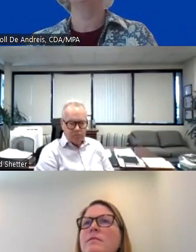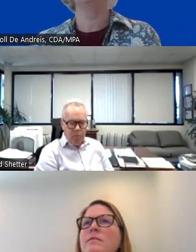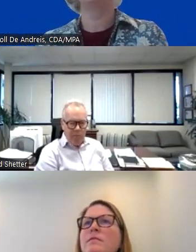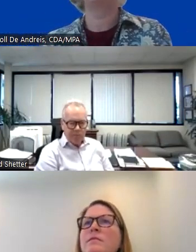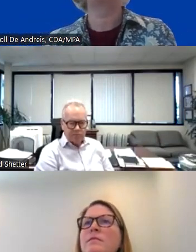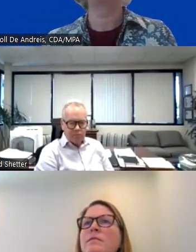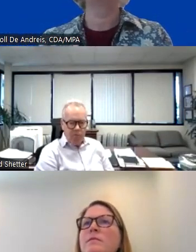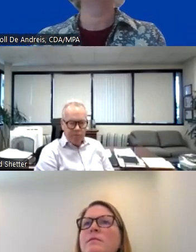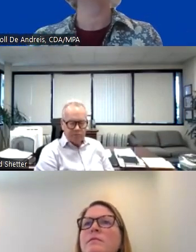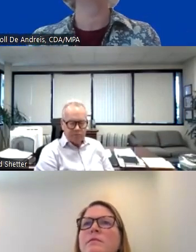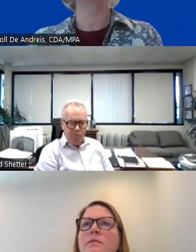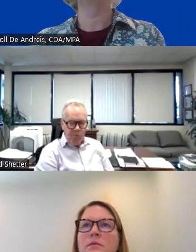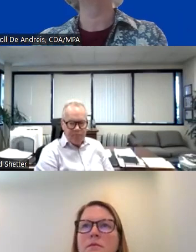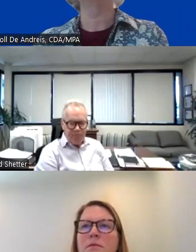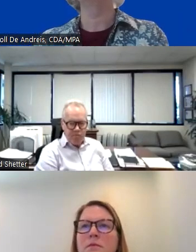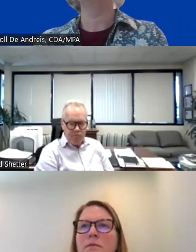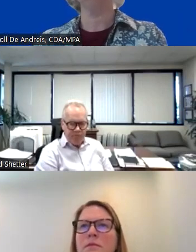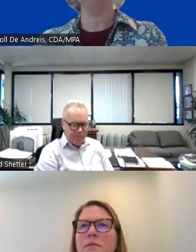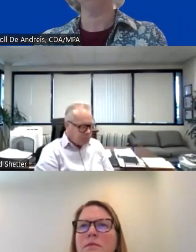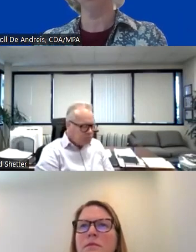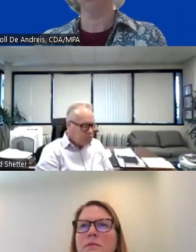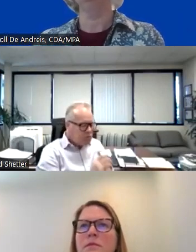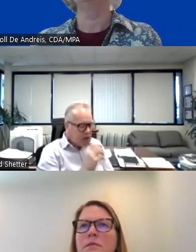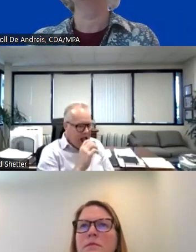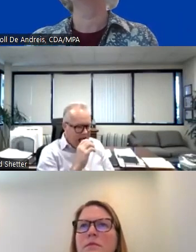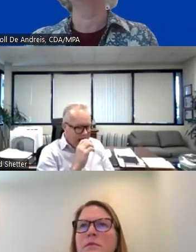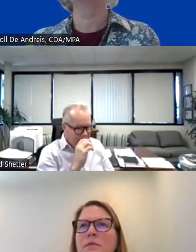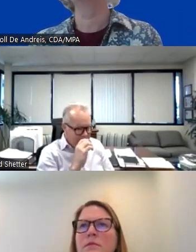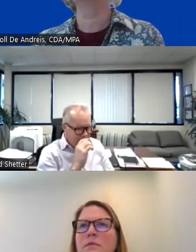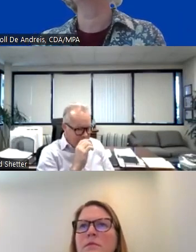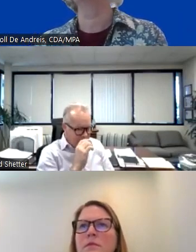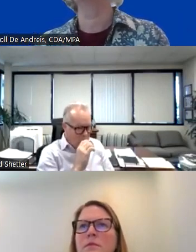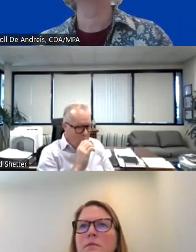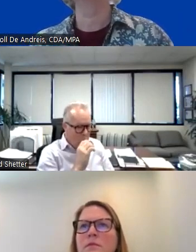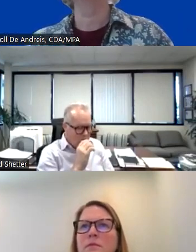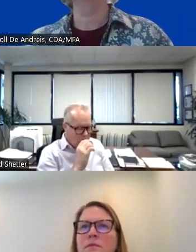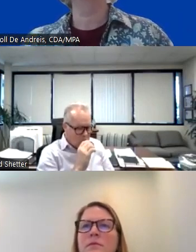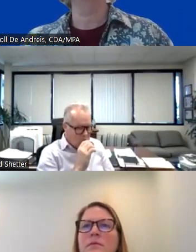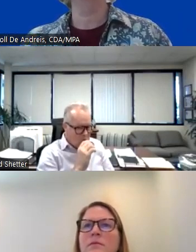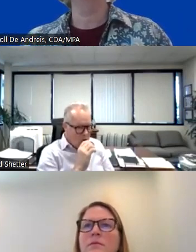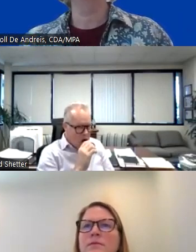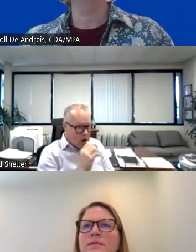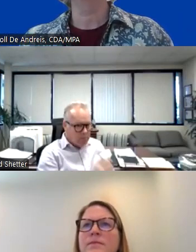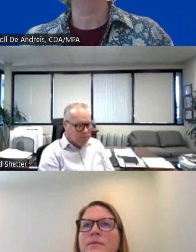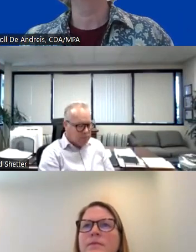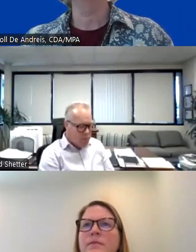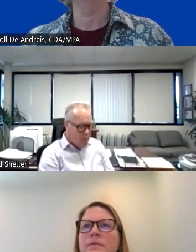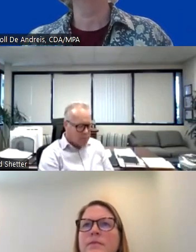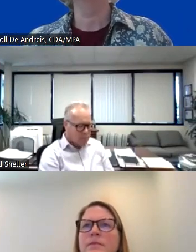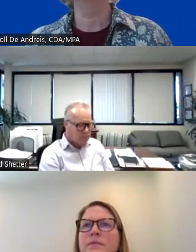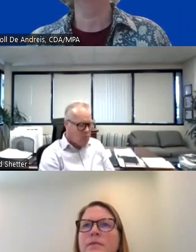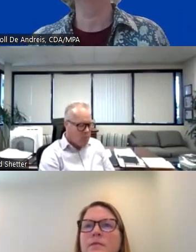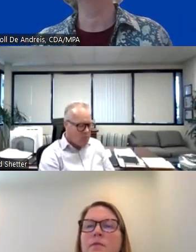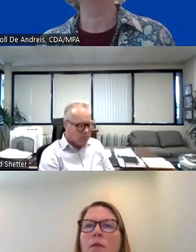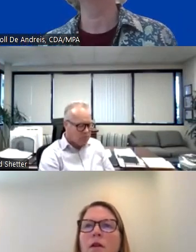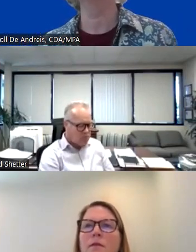to apply for disability benefits or you need to apply for IHSS services. And at least in my